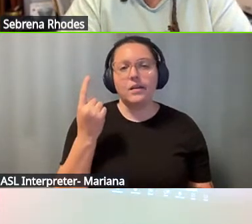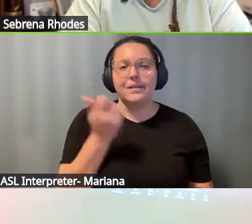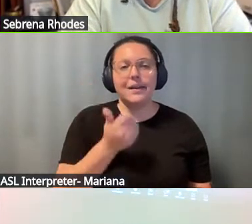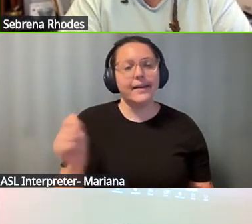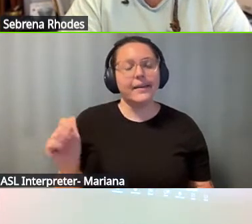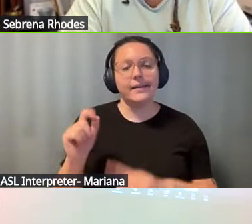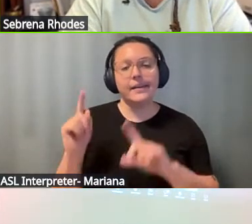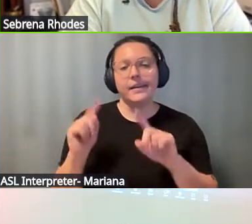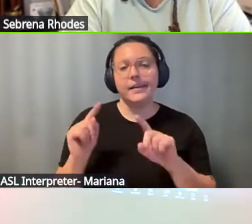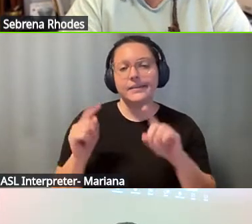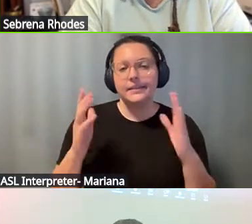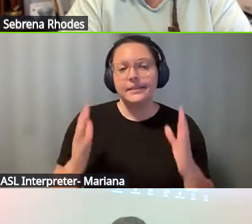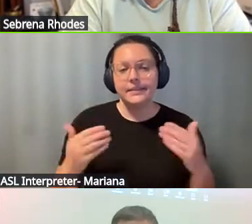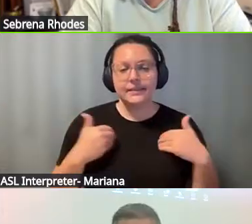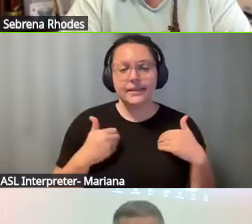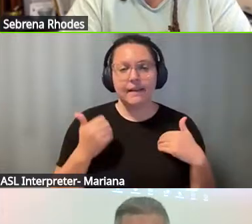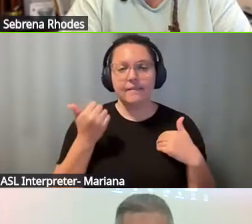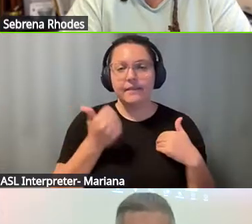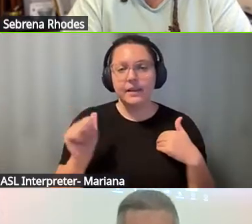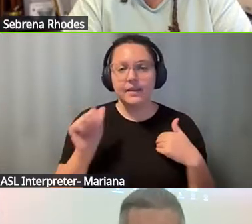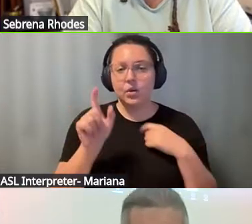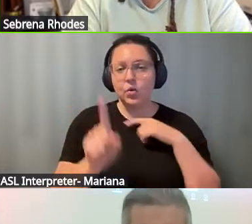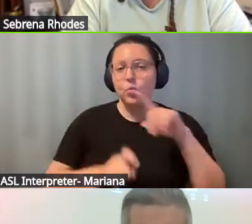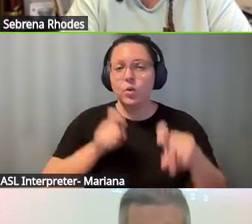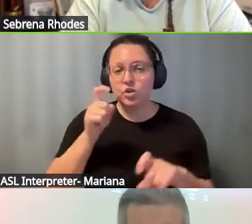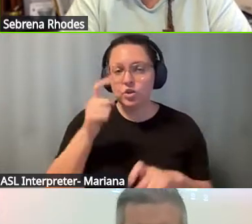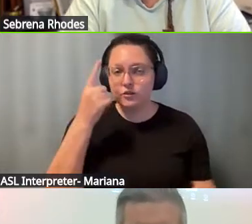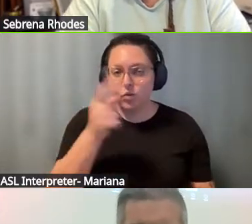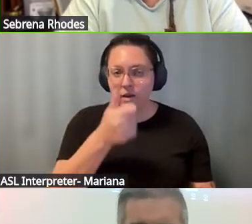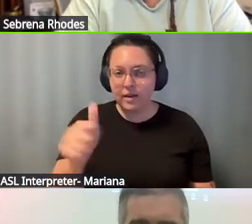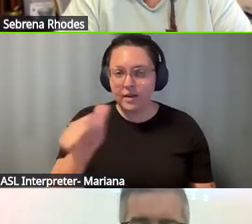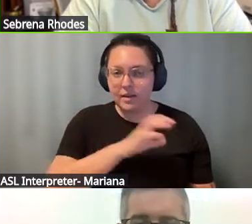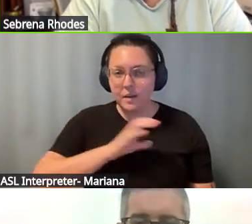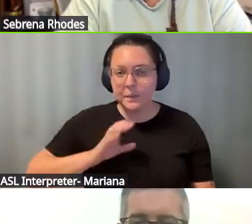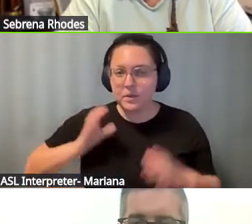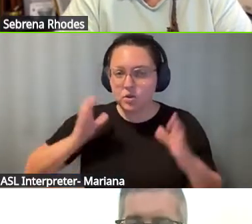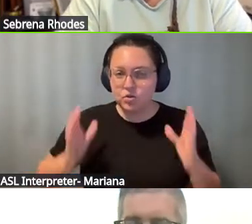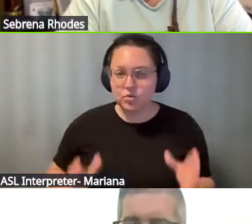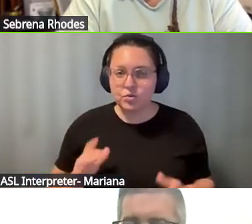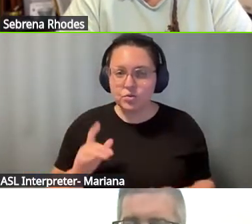attendees have any questions for any of the commissioners?